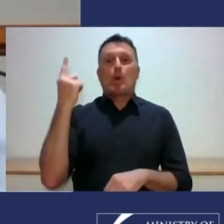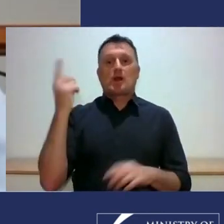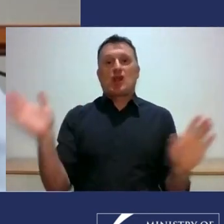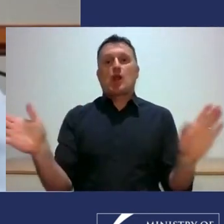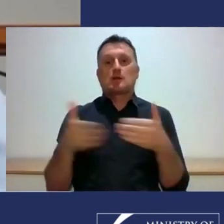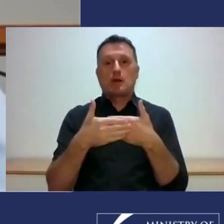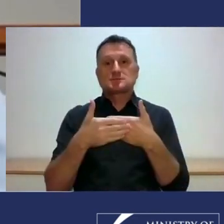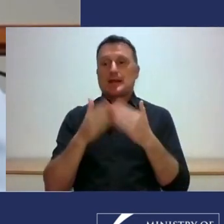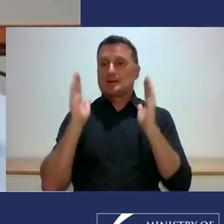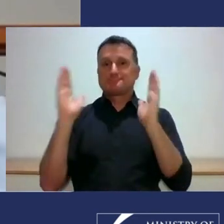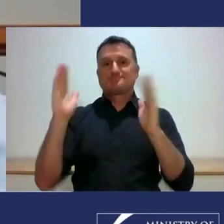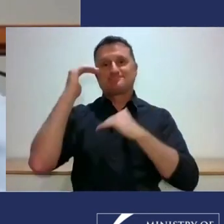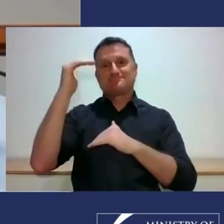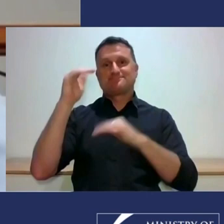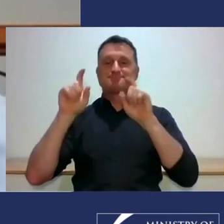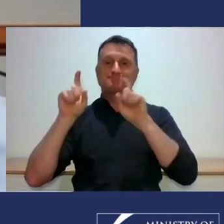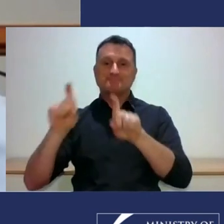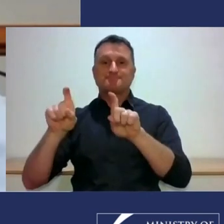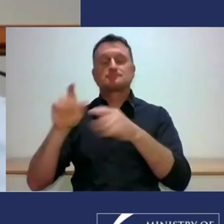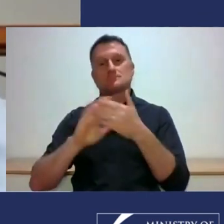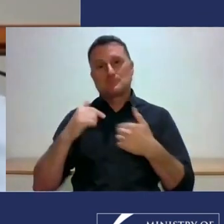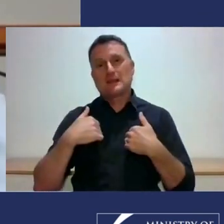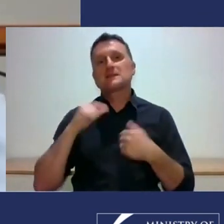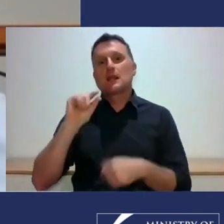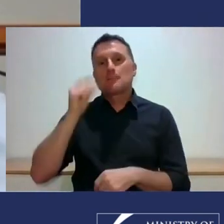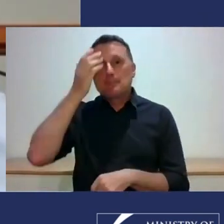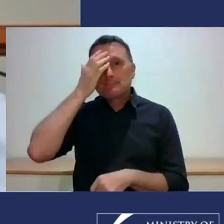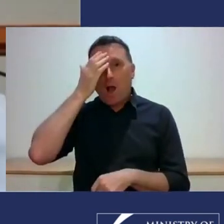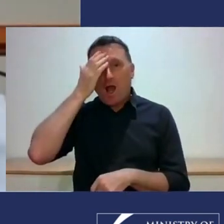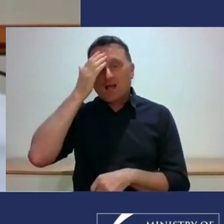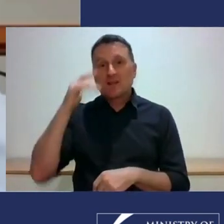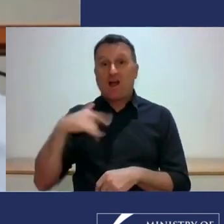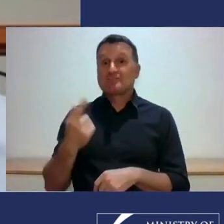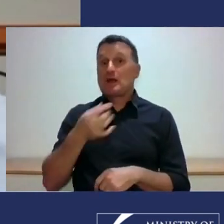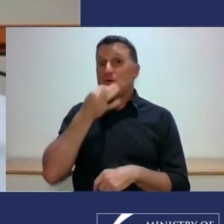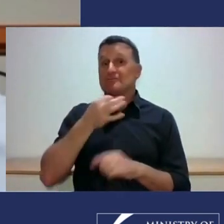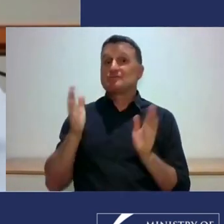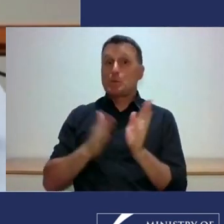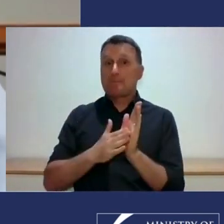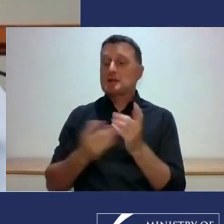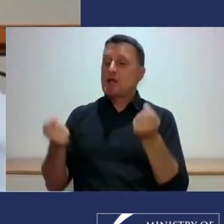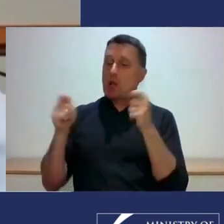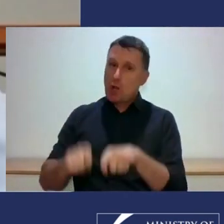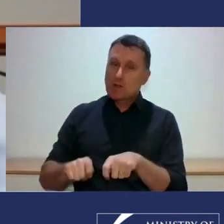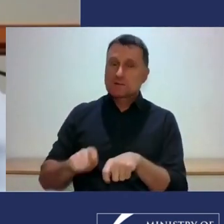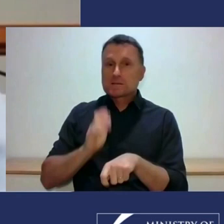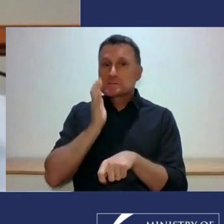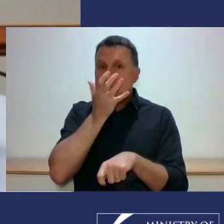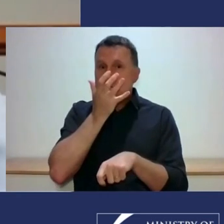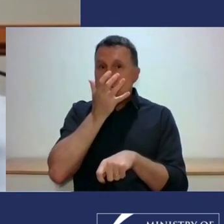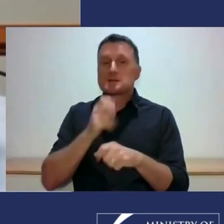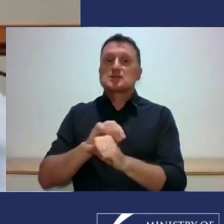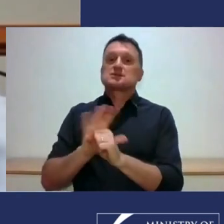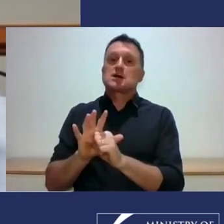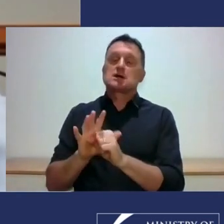many things away from us. And we could say that about, for us over the last couple of months, why it's been with us. So this is one thing that you can